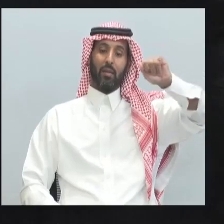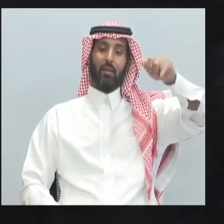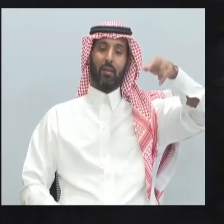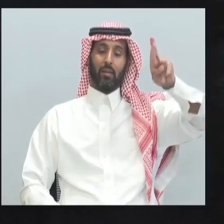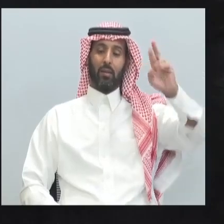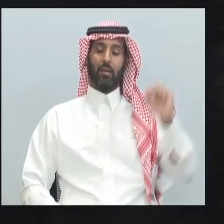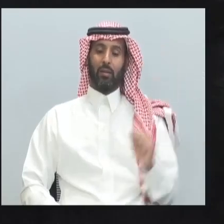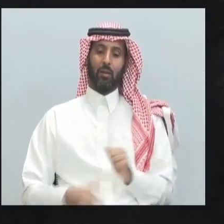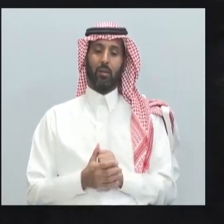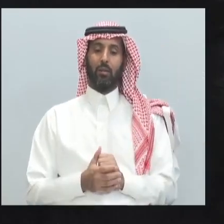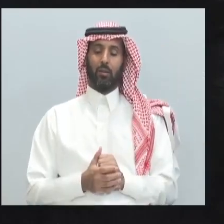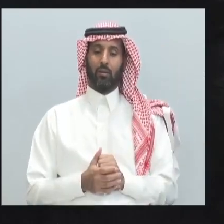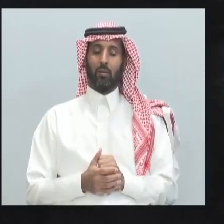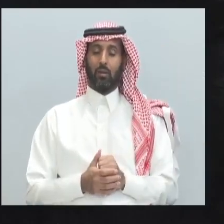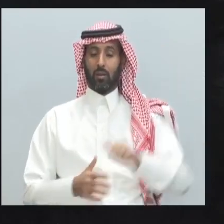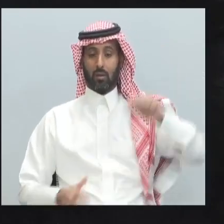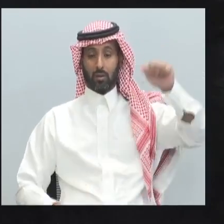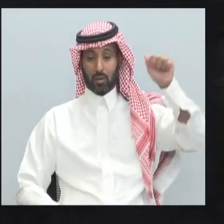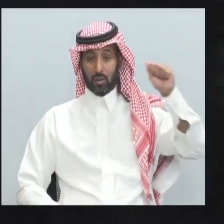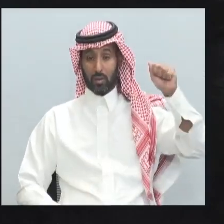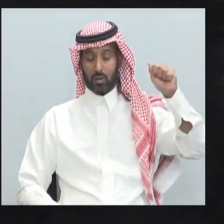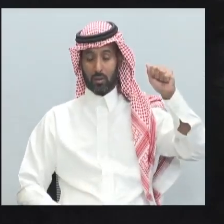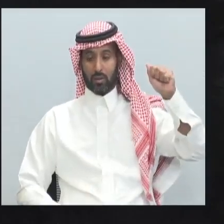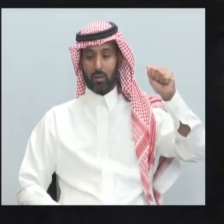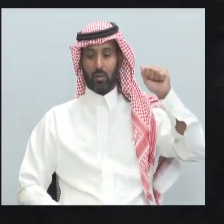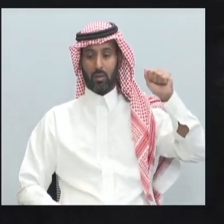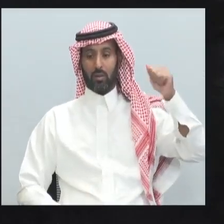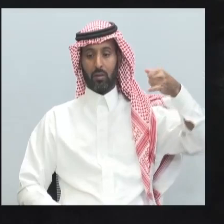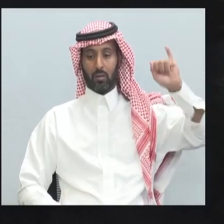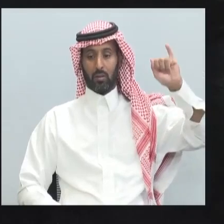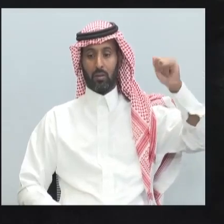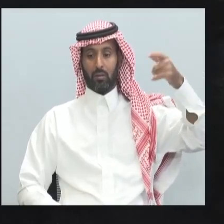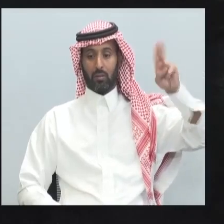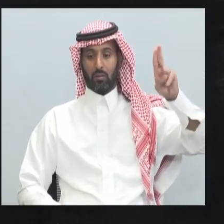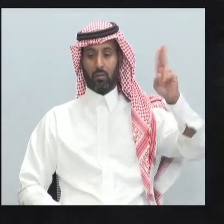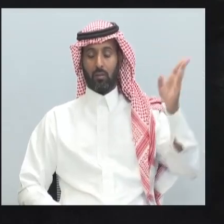it E-R-E, E-A-R, or A-I-R? What do you think?